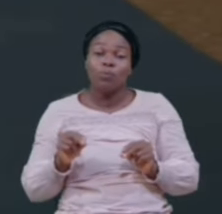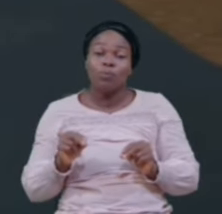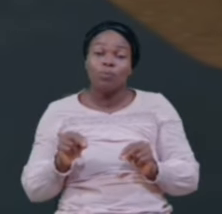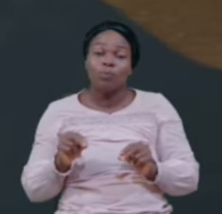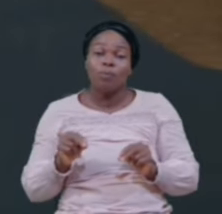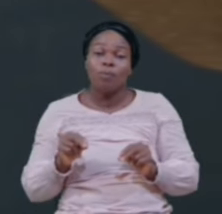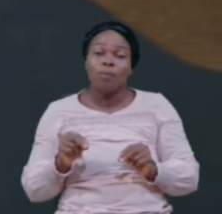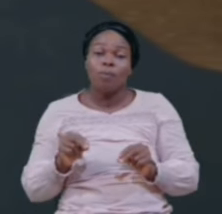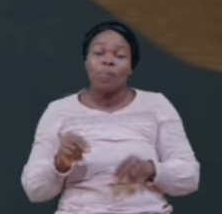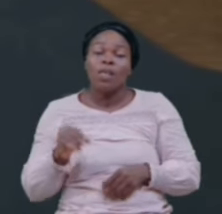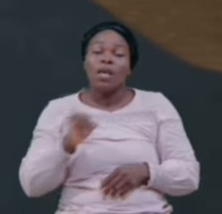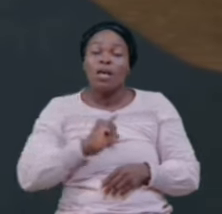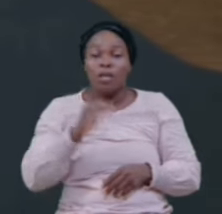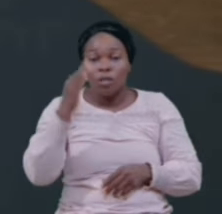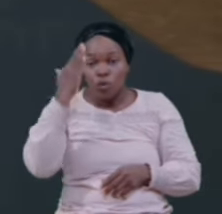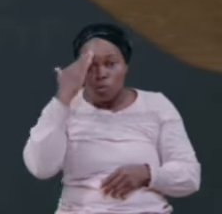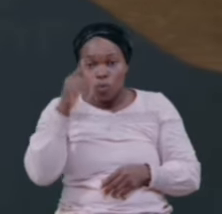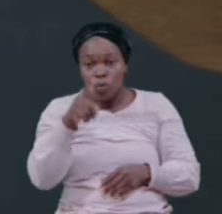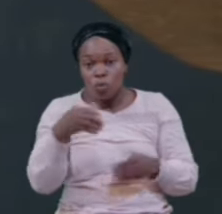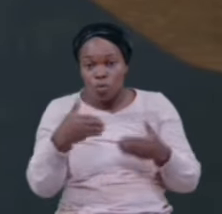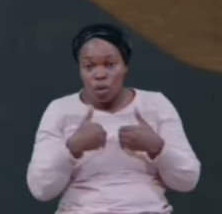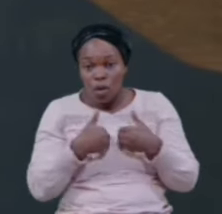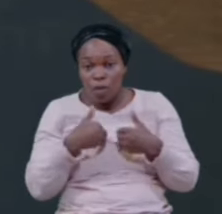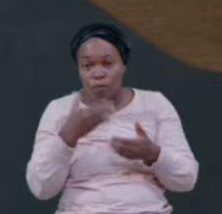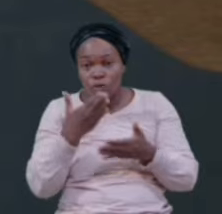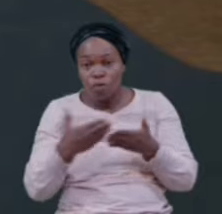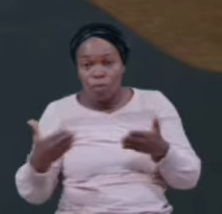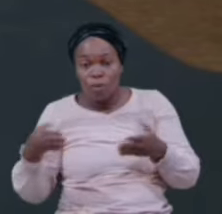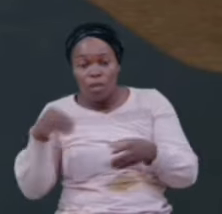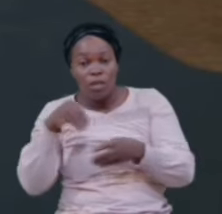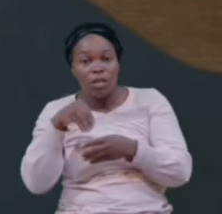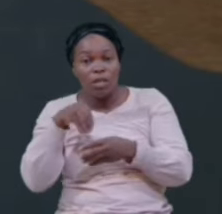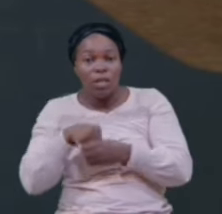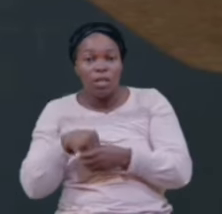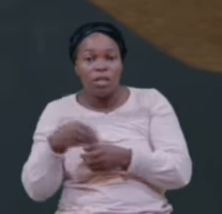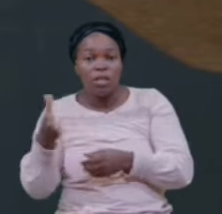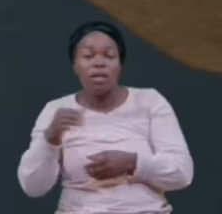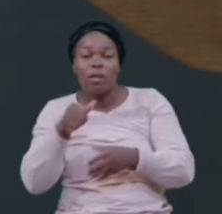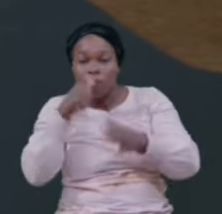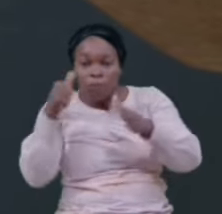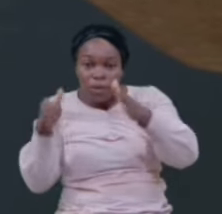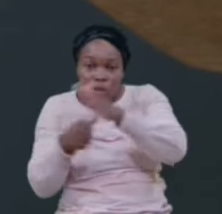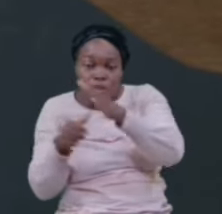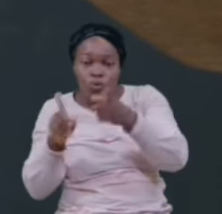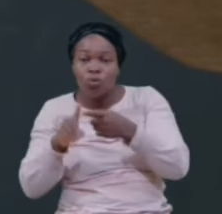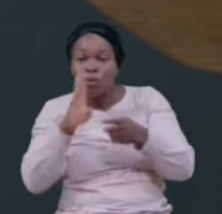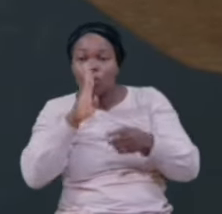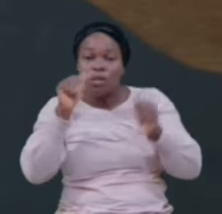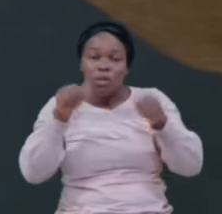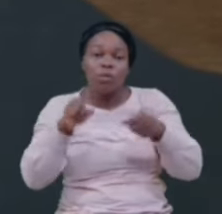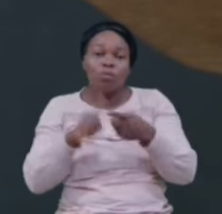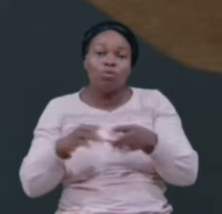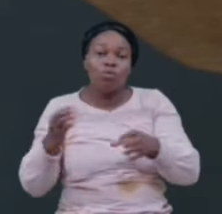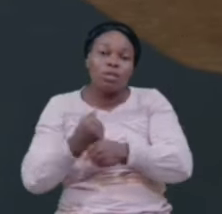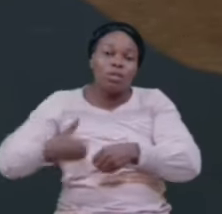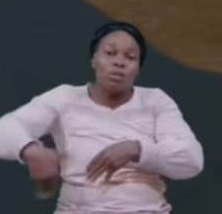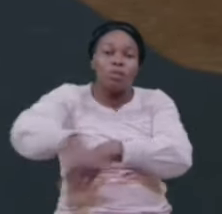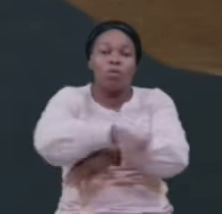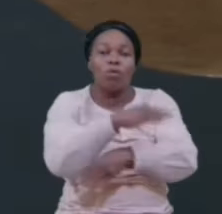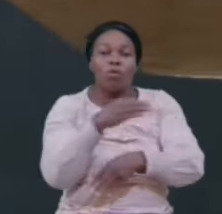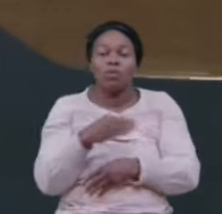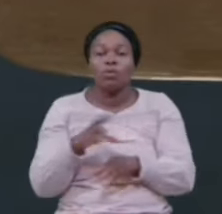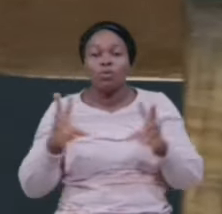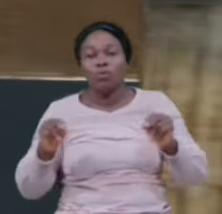know you're putting something in place. You're doing that so that you can be not in Israel. We're